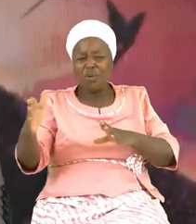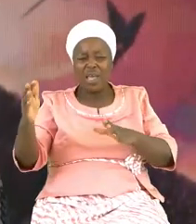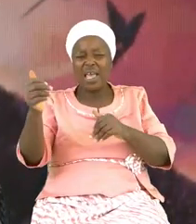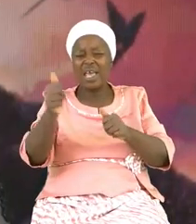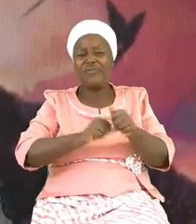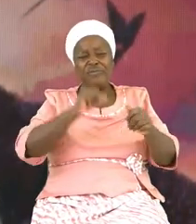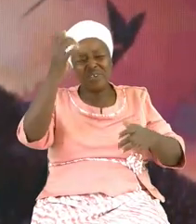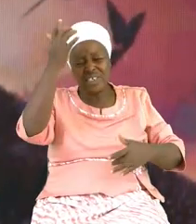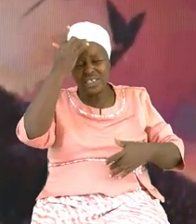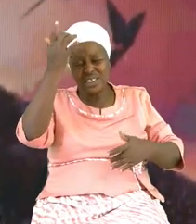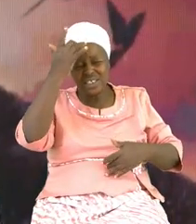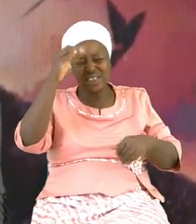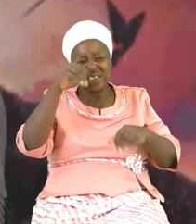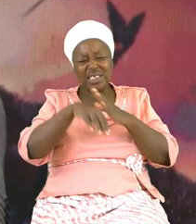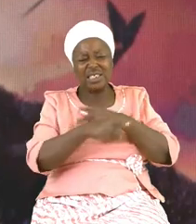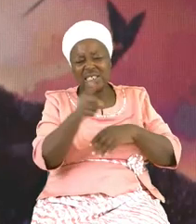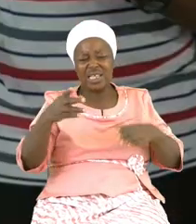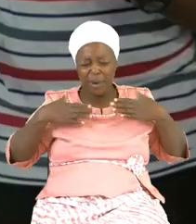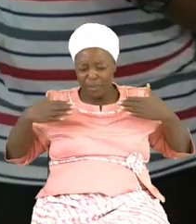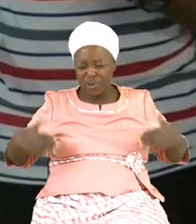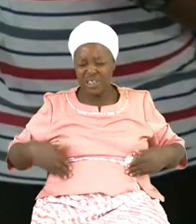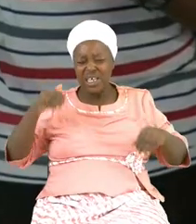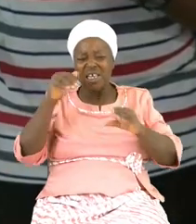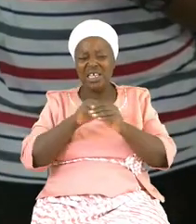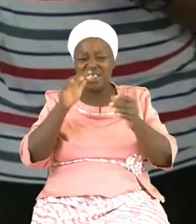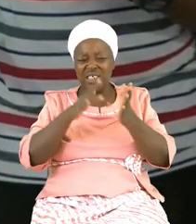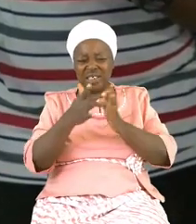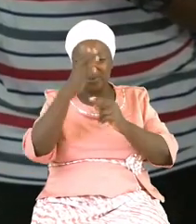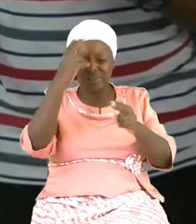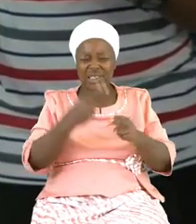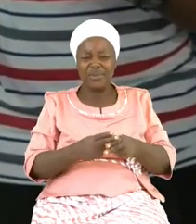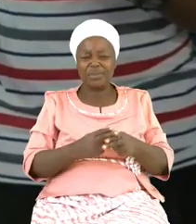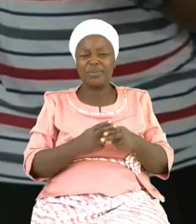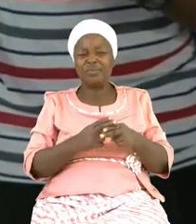disease in their body in Jesus' name. Amen.